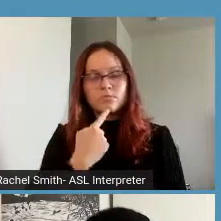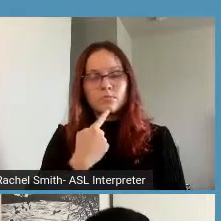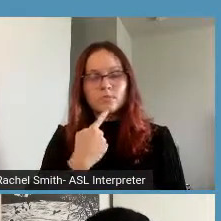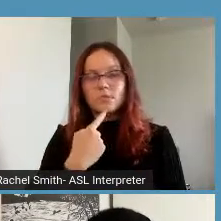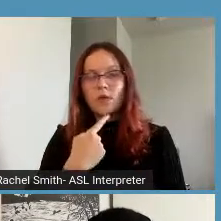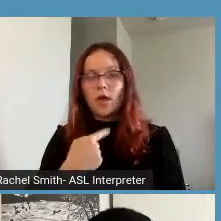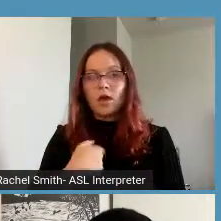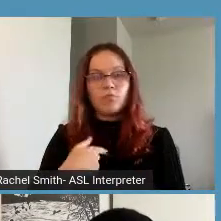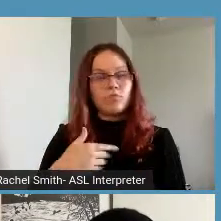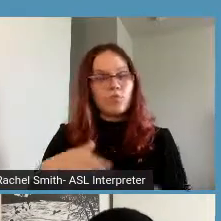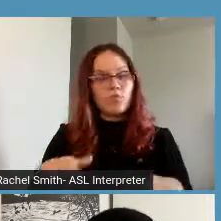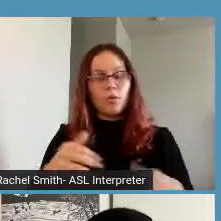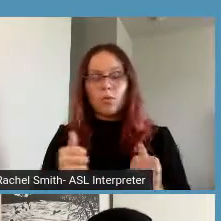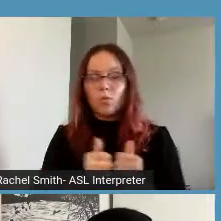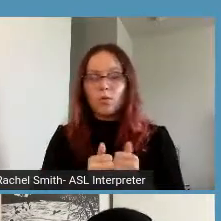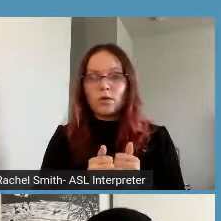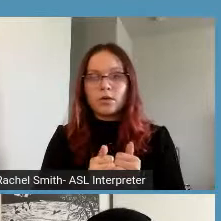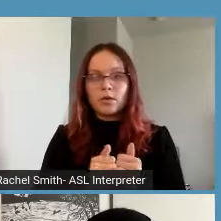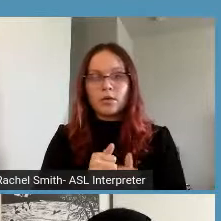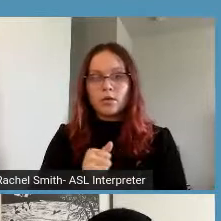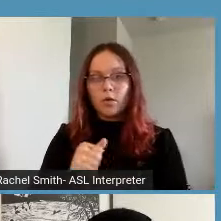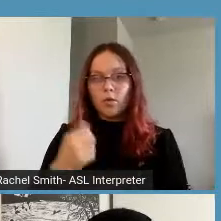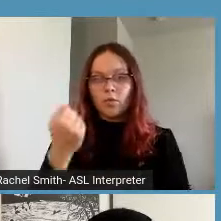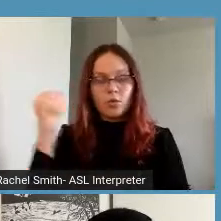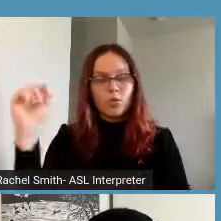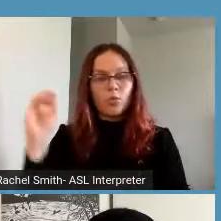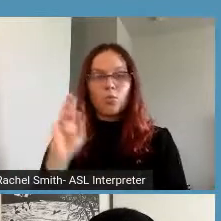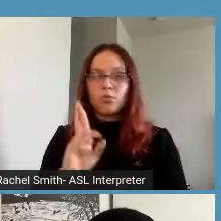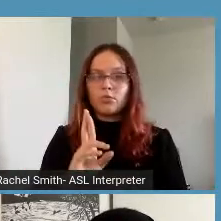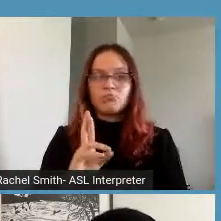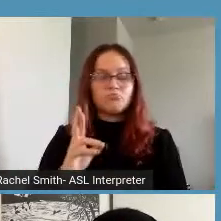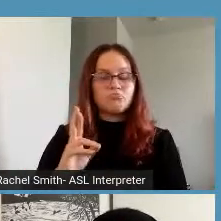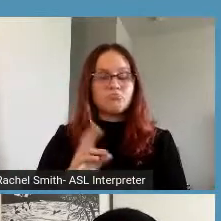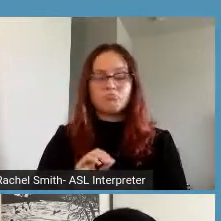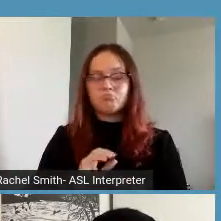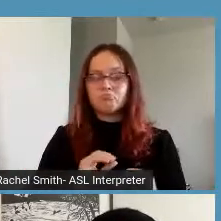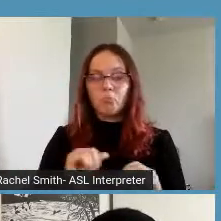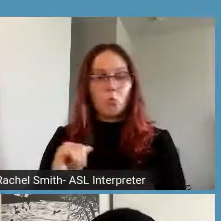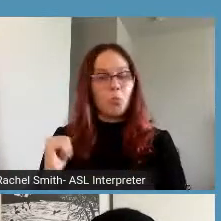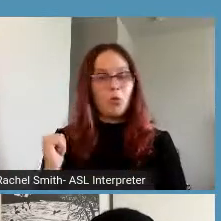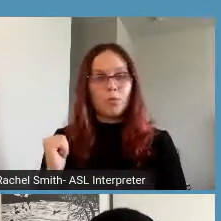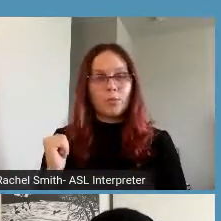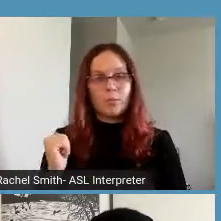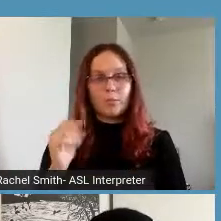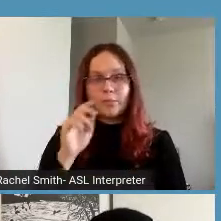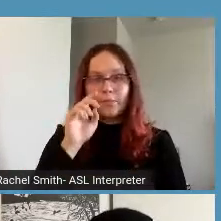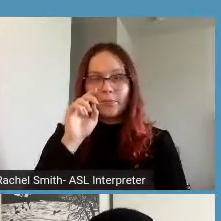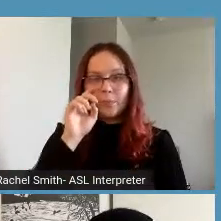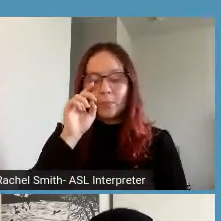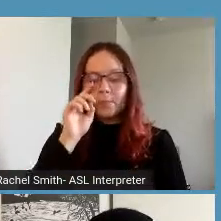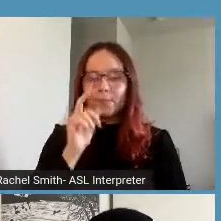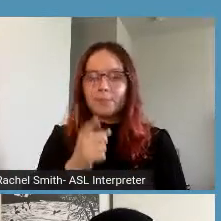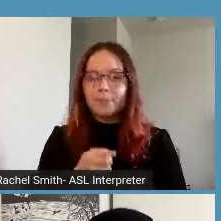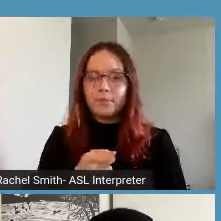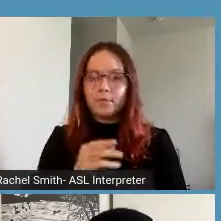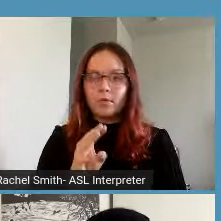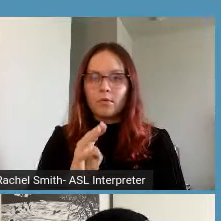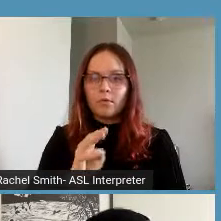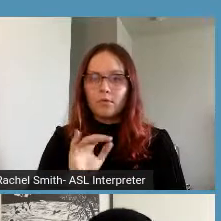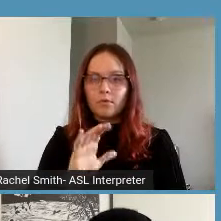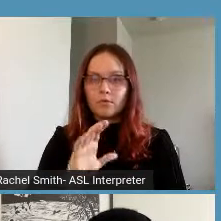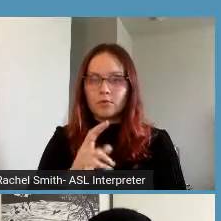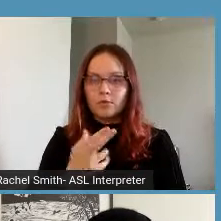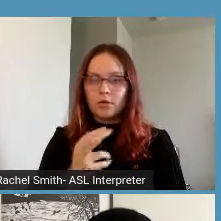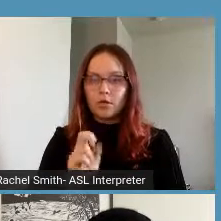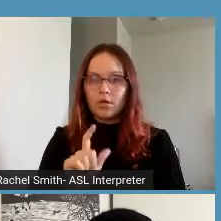public program, a part of the suffrage series, was with Michelle Duster. You can see her on your screen now, and she is an